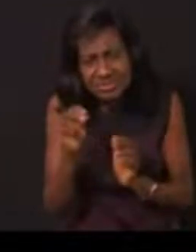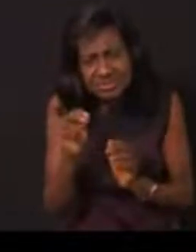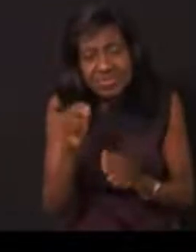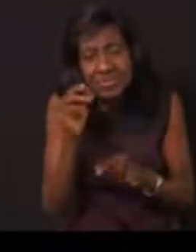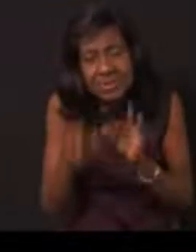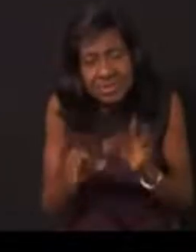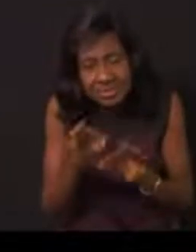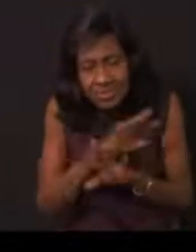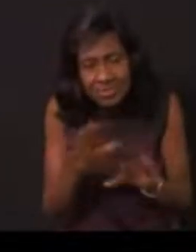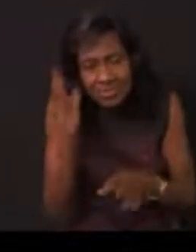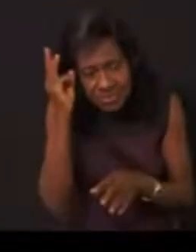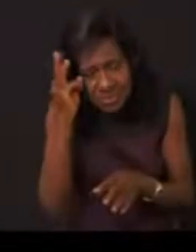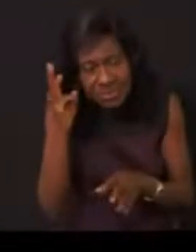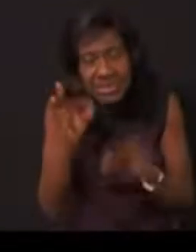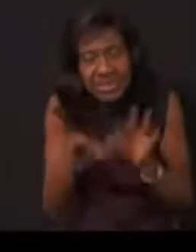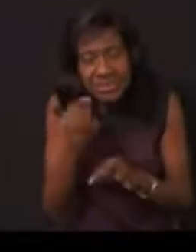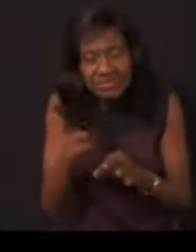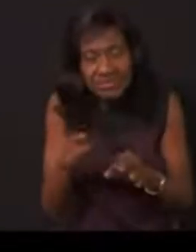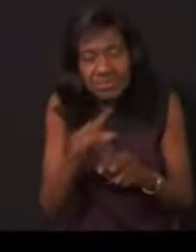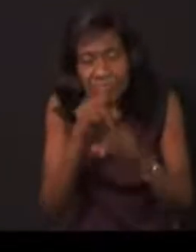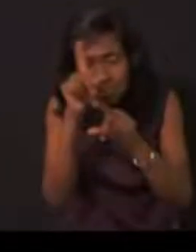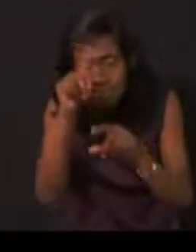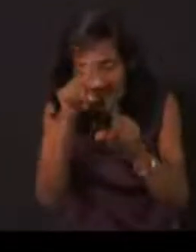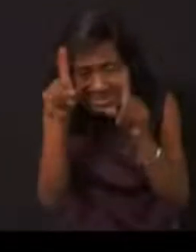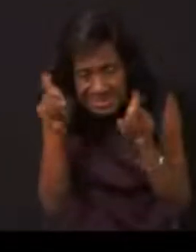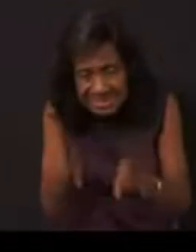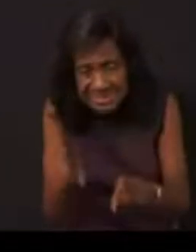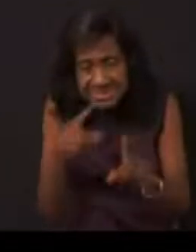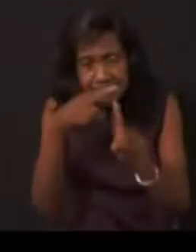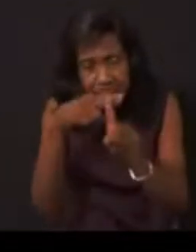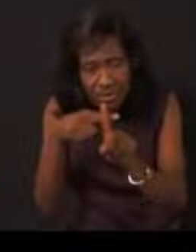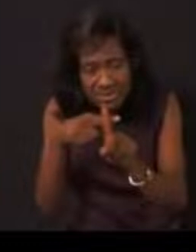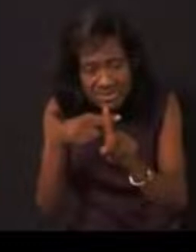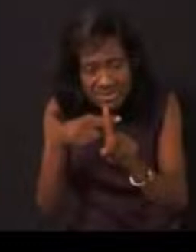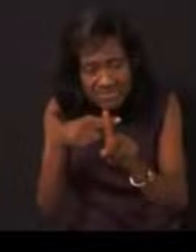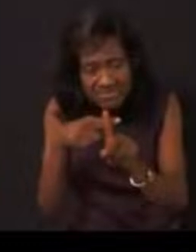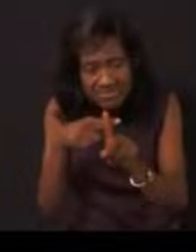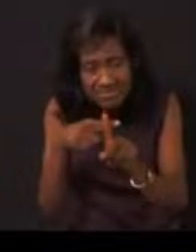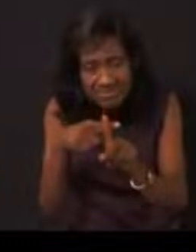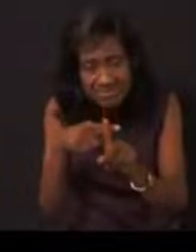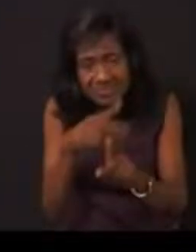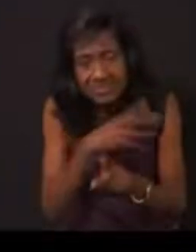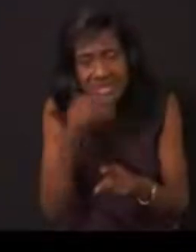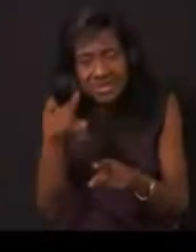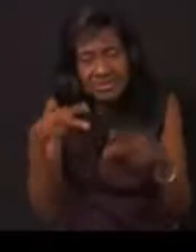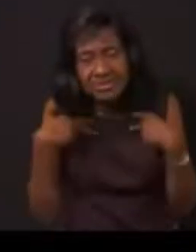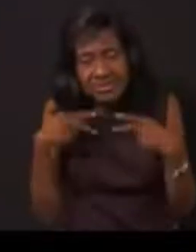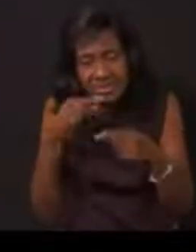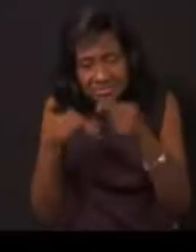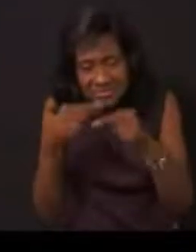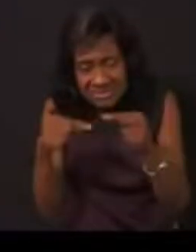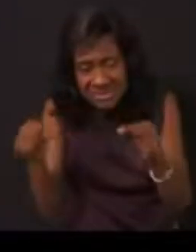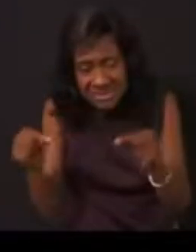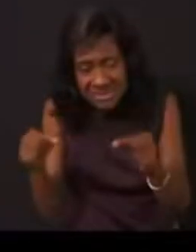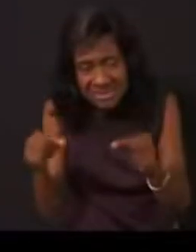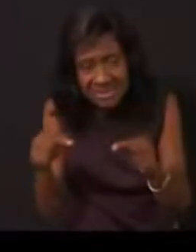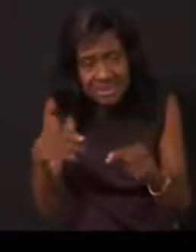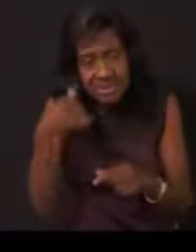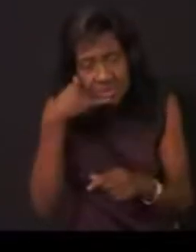any point and develop symptoms, seek help by calling the flu hotline. Again, that's